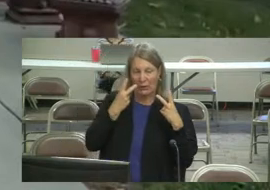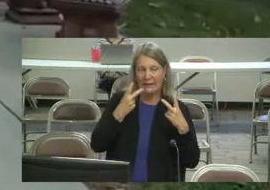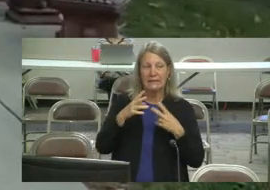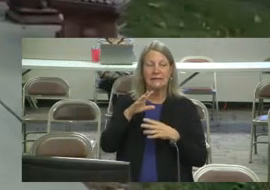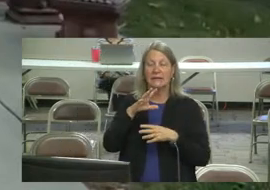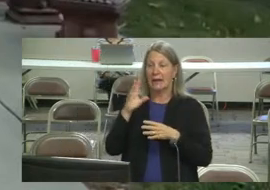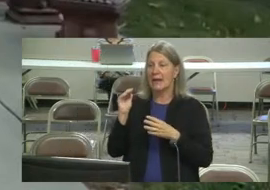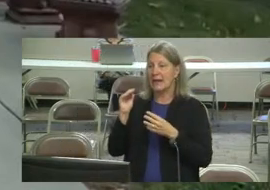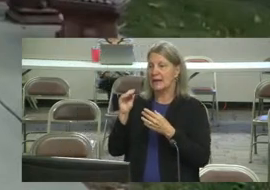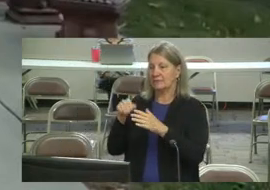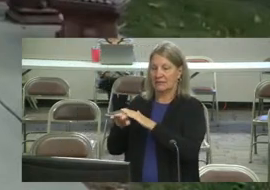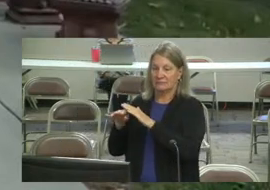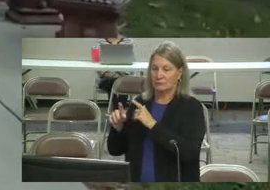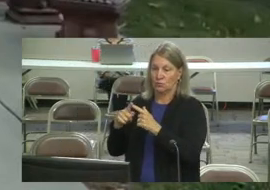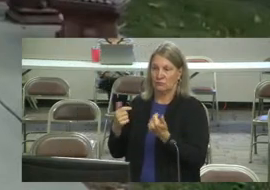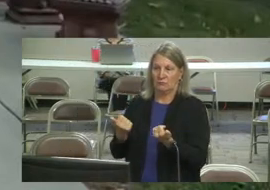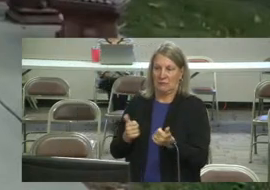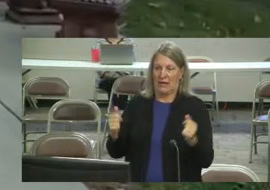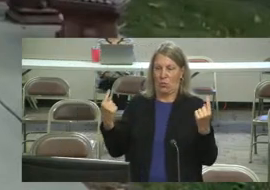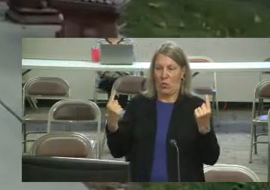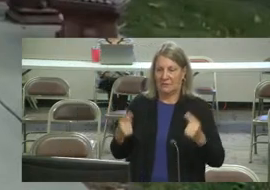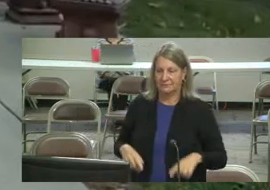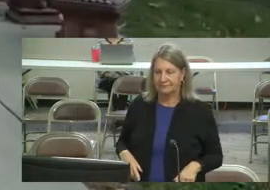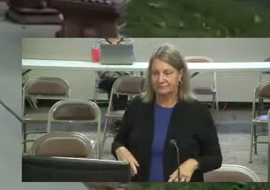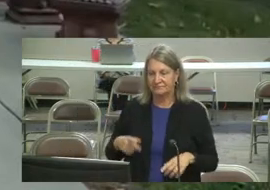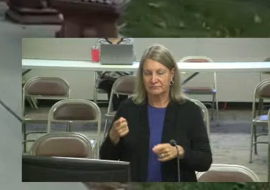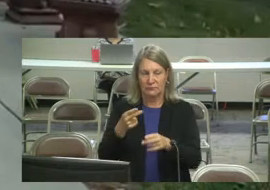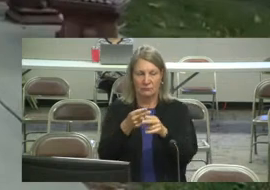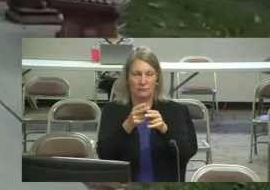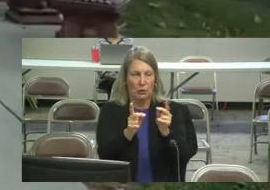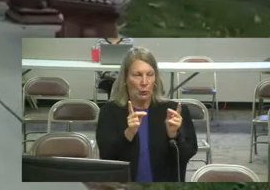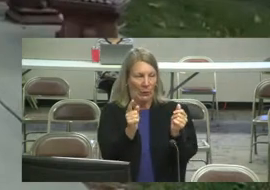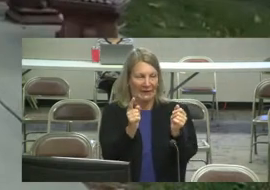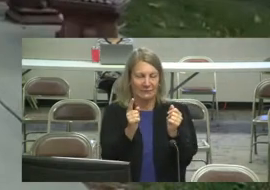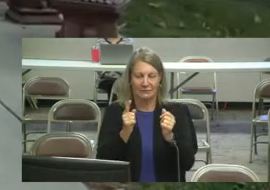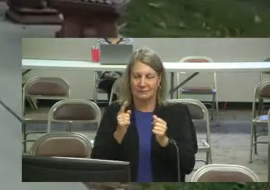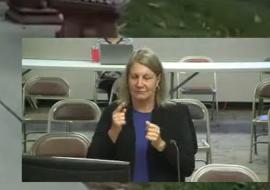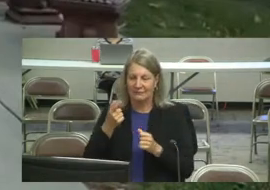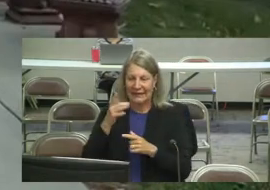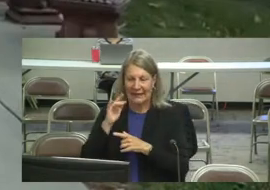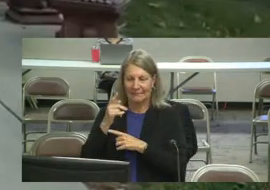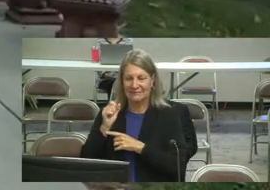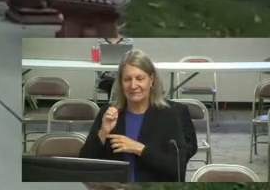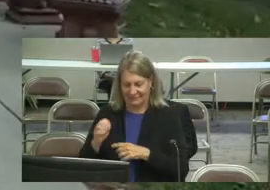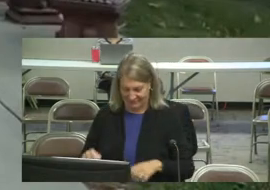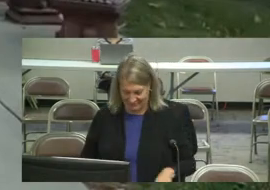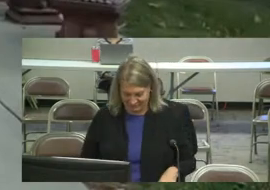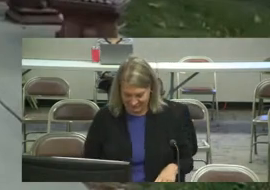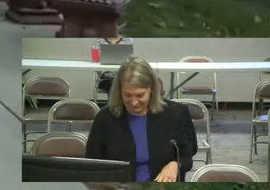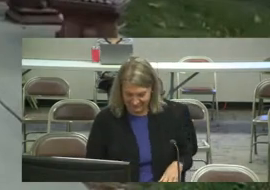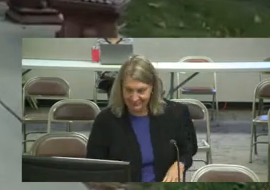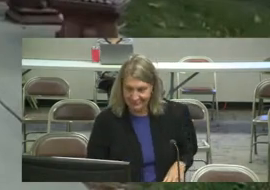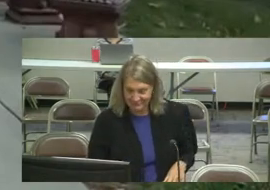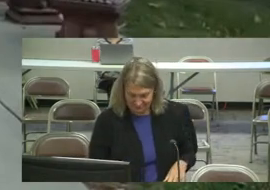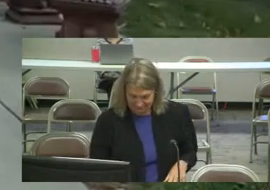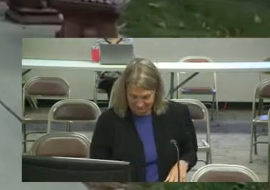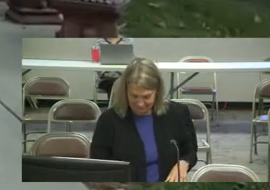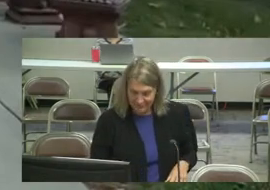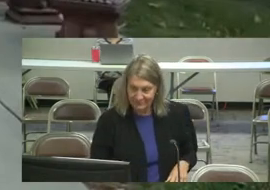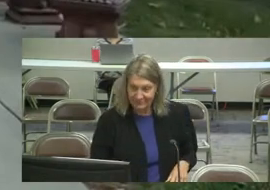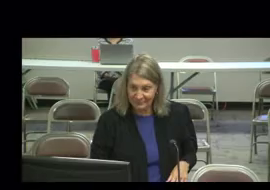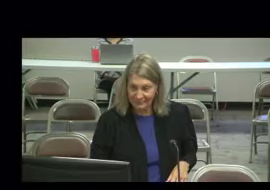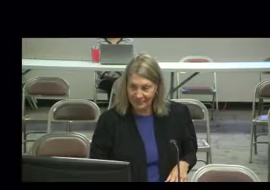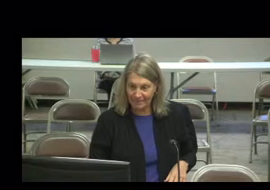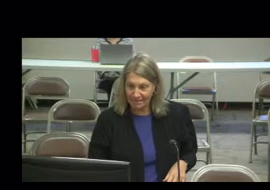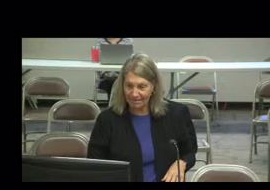out our program this will be very Visual and then accessible to anybody who who wants to see it so again this is the quick